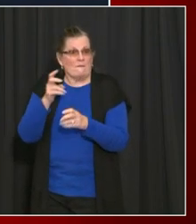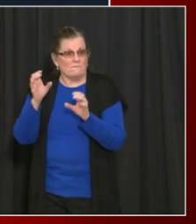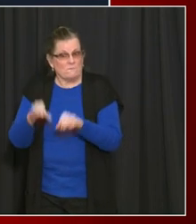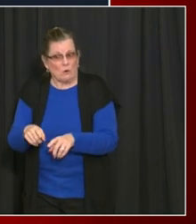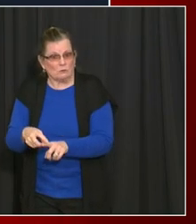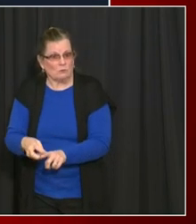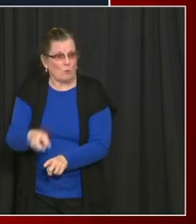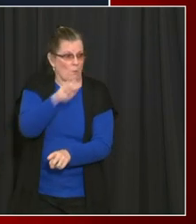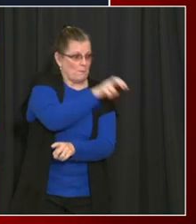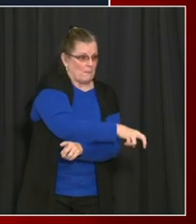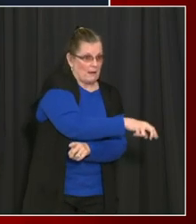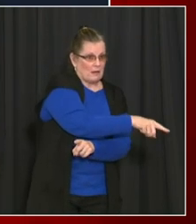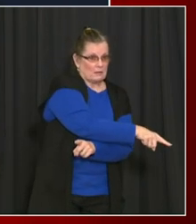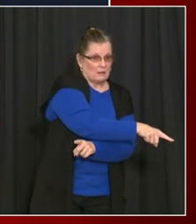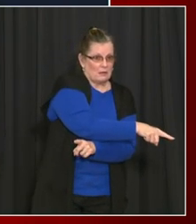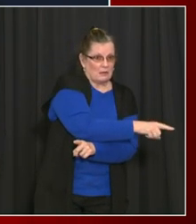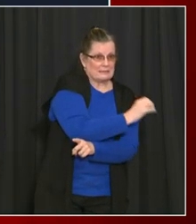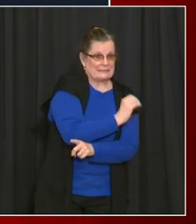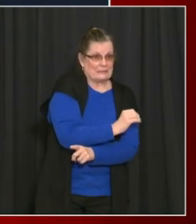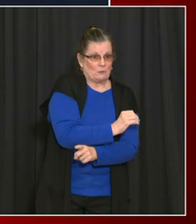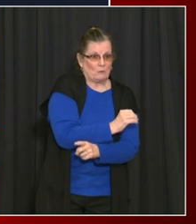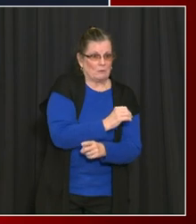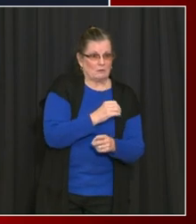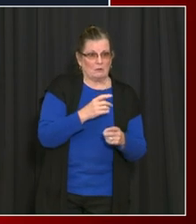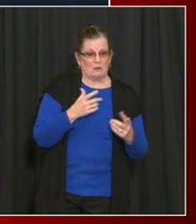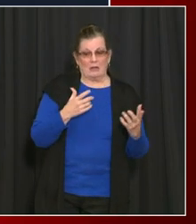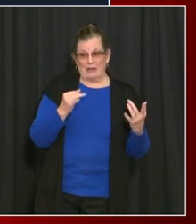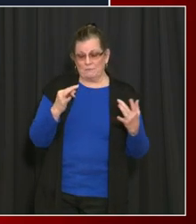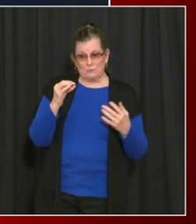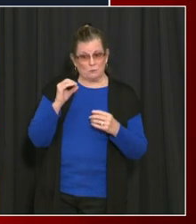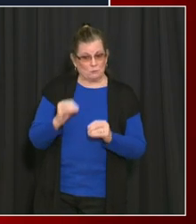0 or close in full again?